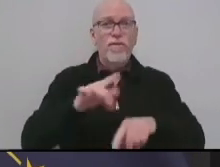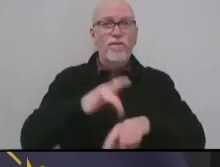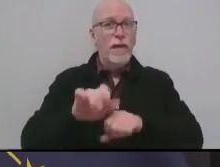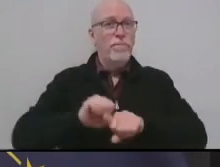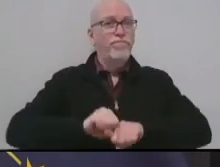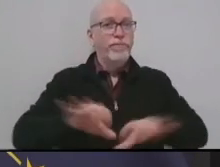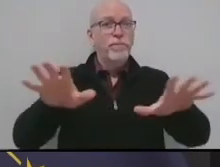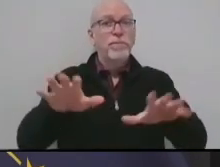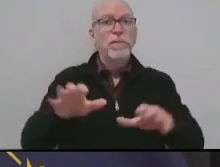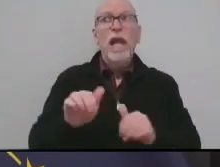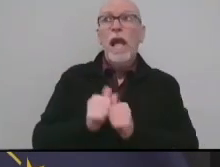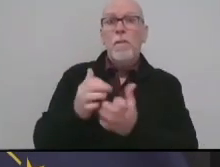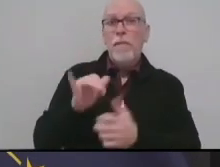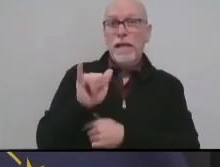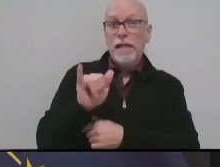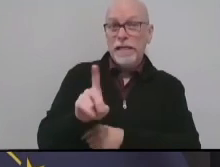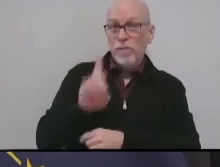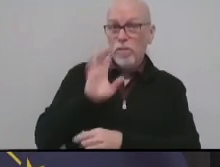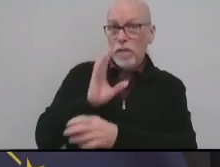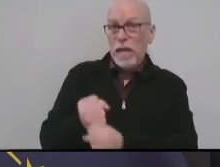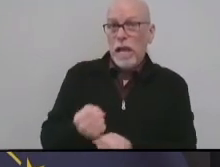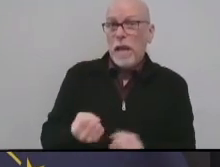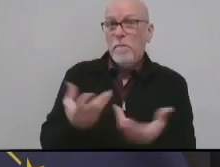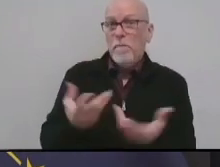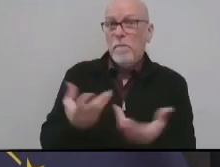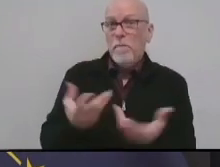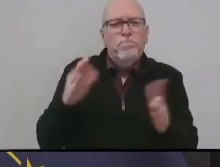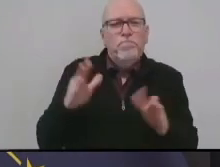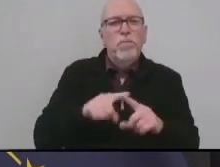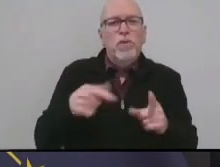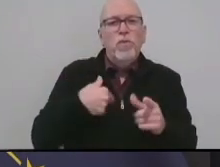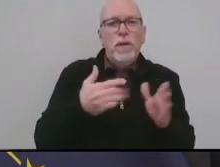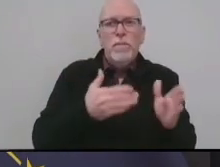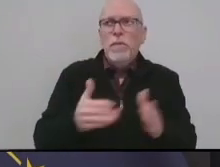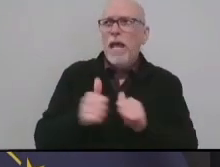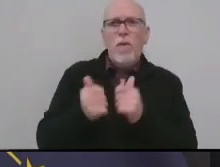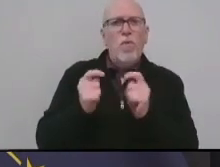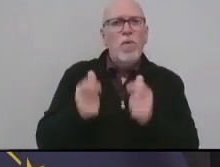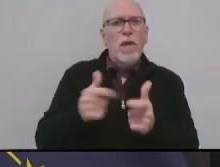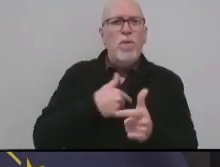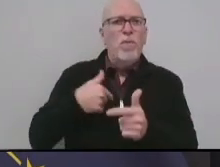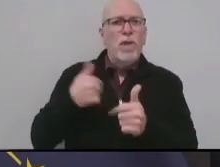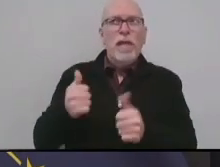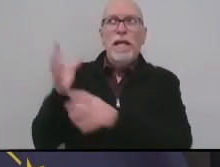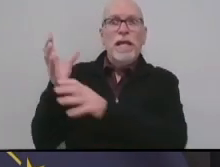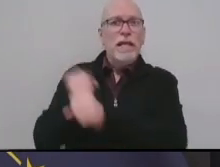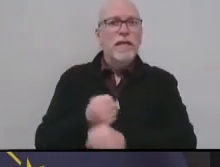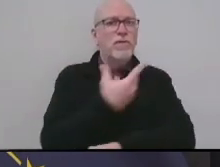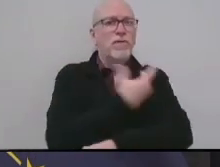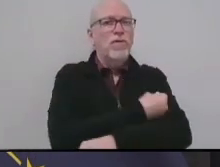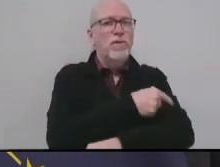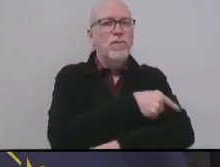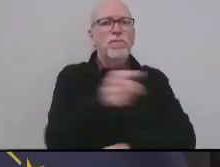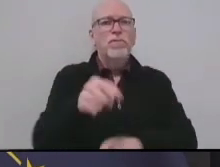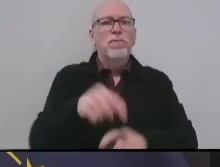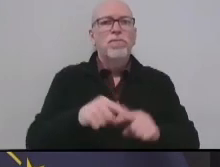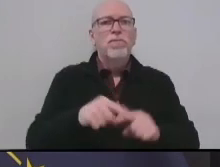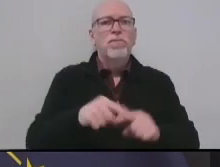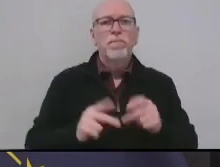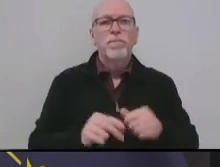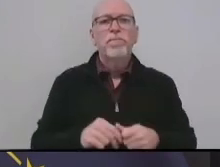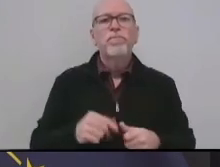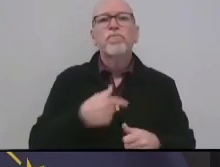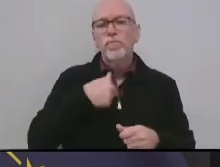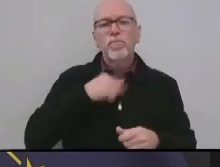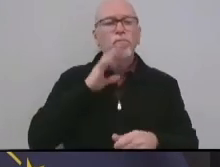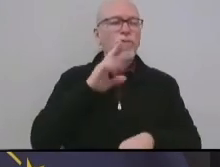much Indiana will receive, but we are planning for how quickly we can get these shots administered to Hoosiers. And we will, of course, keep